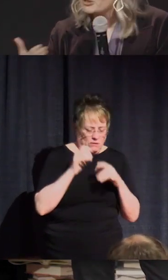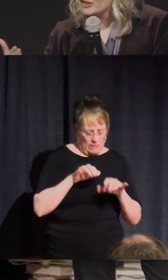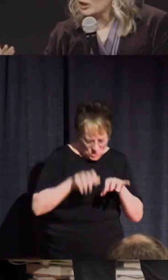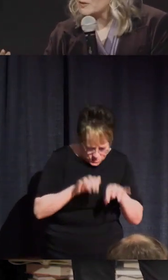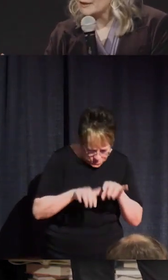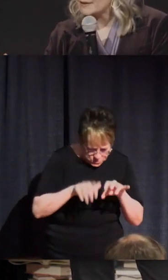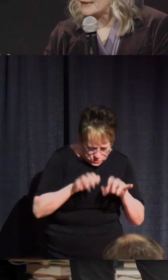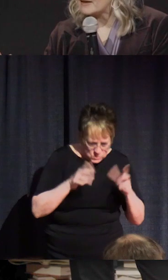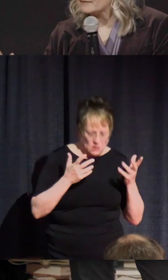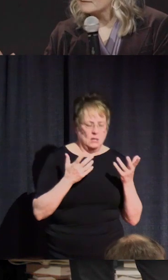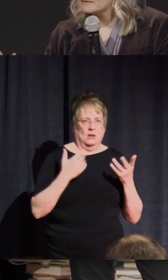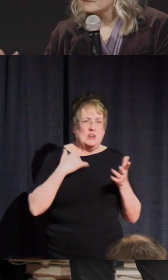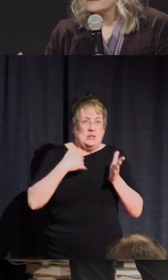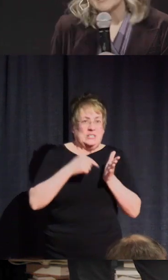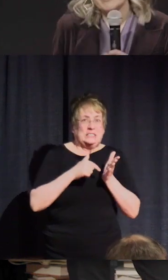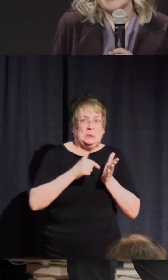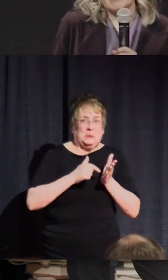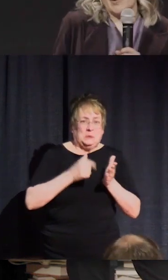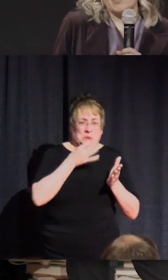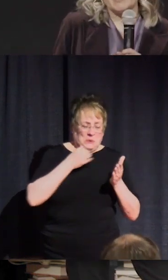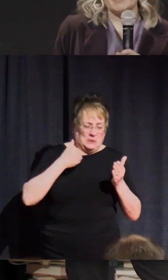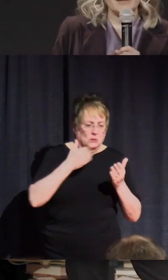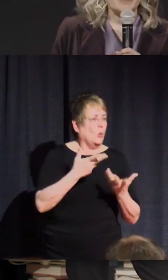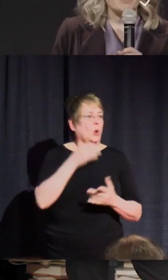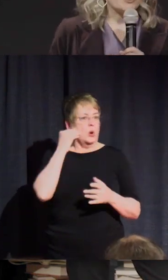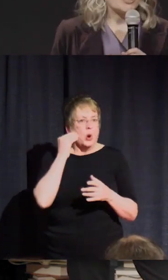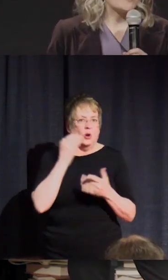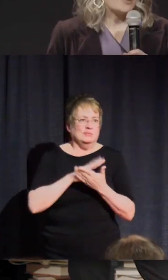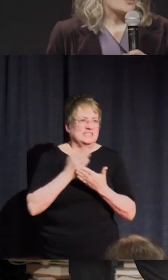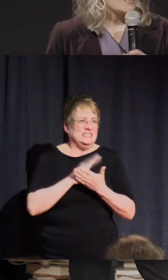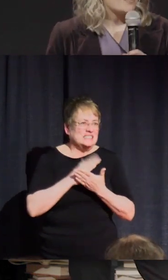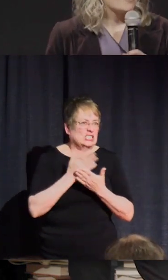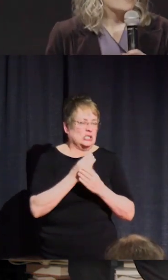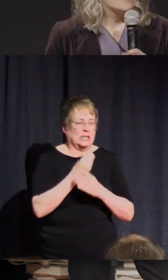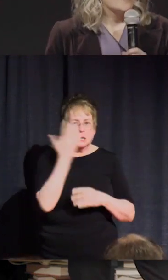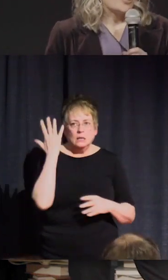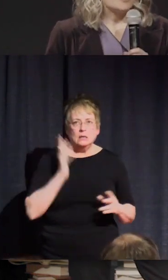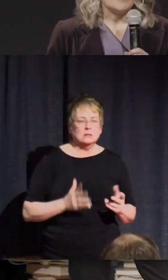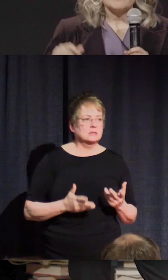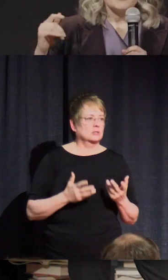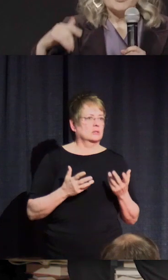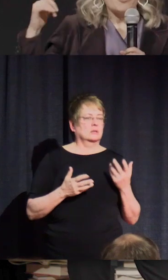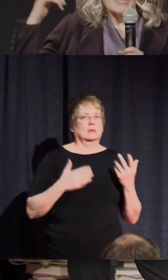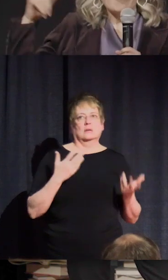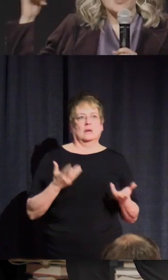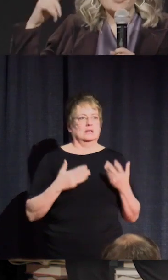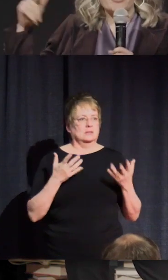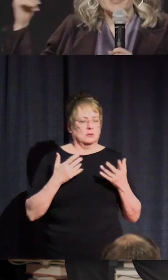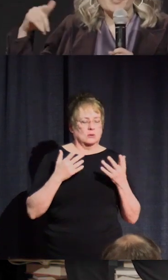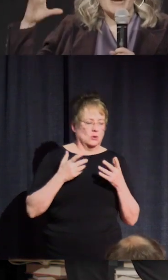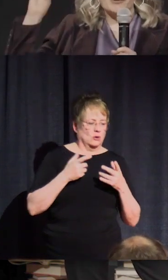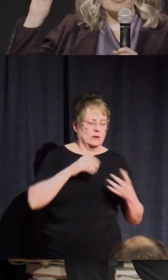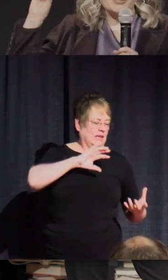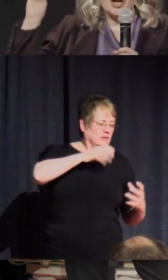or I'm pushing close against a deadline. Likewise, I could be at home. I could be making peanut butter and jelly sandwiches. Or I could be, having